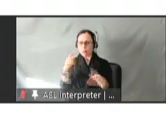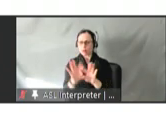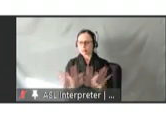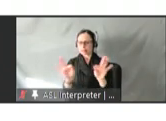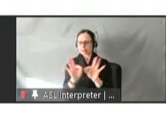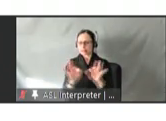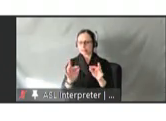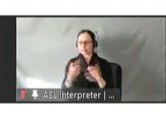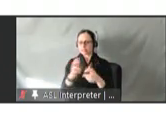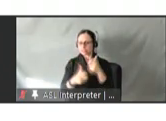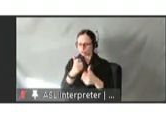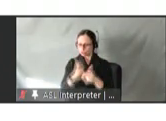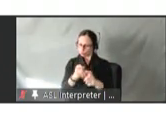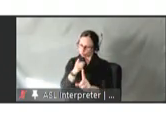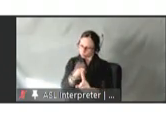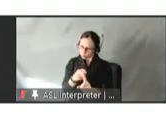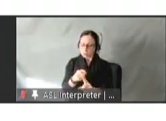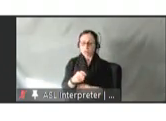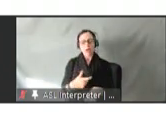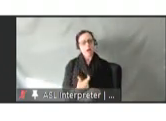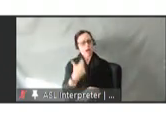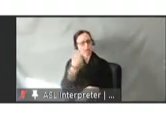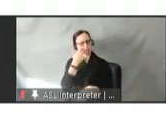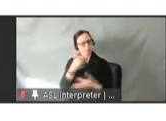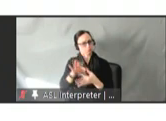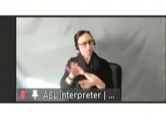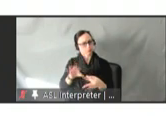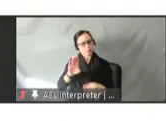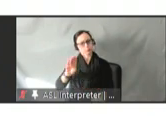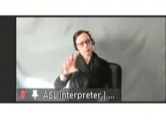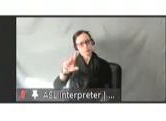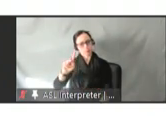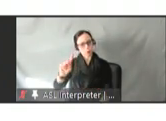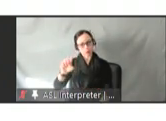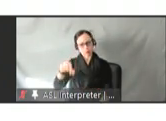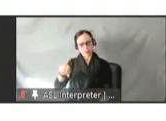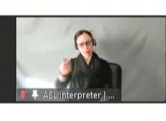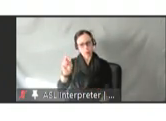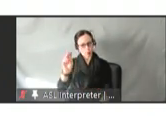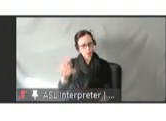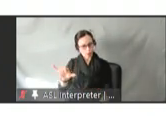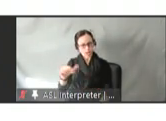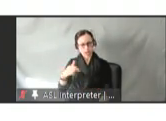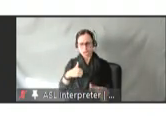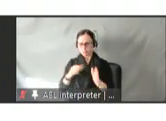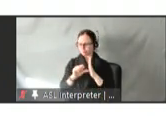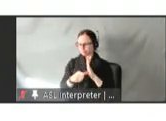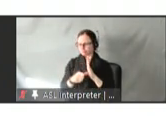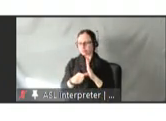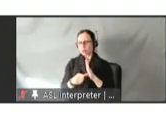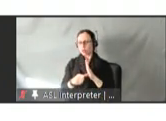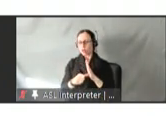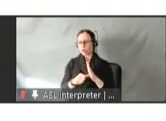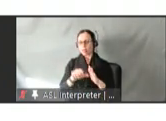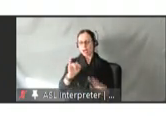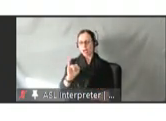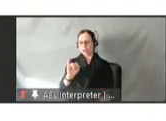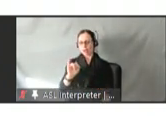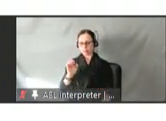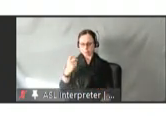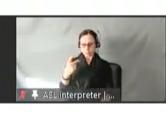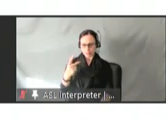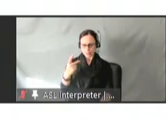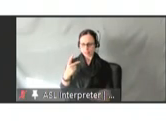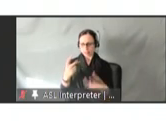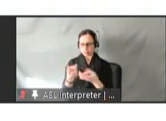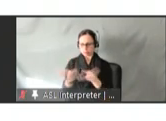presentation I gave earlier, I talked about bulk queries and just wanted to note that this group, the IIP Collaborative, is